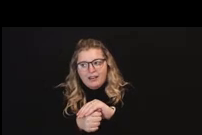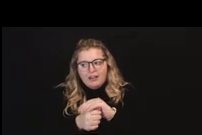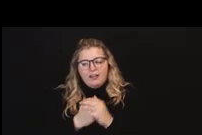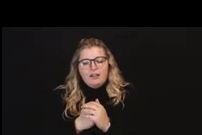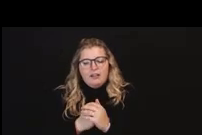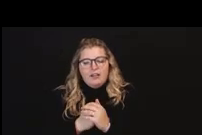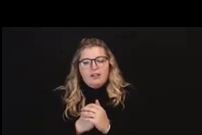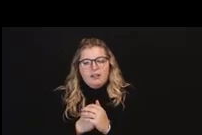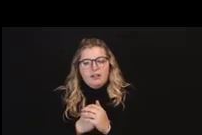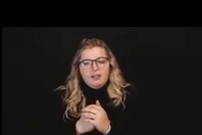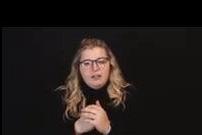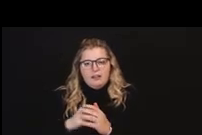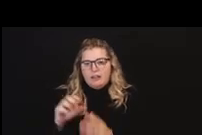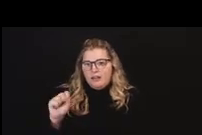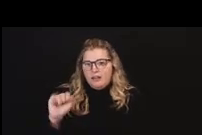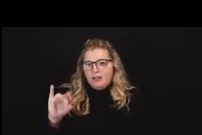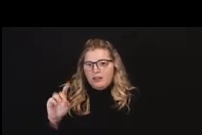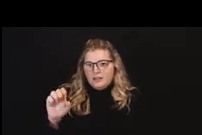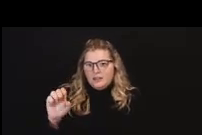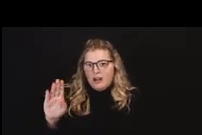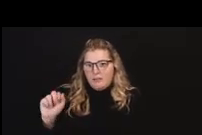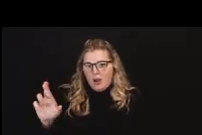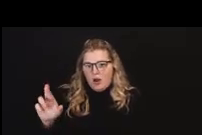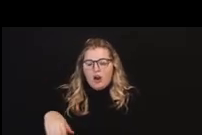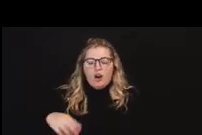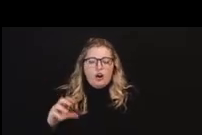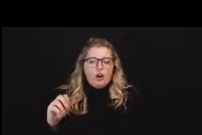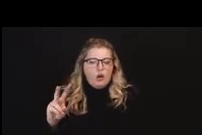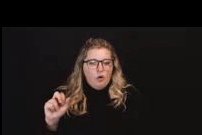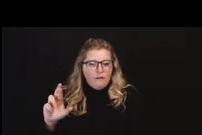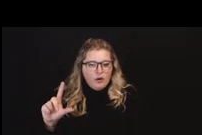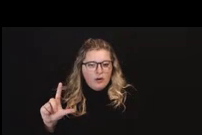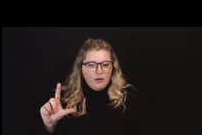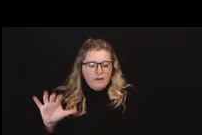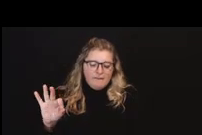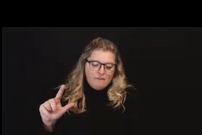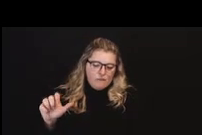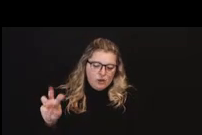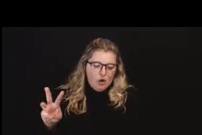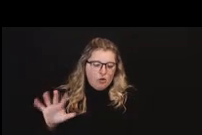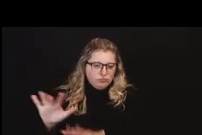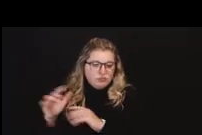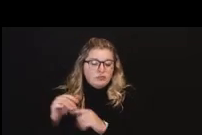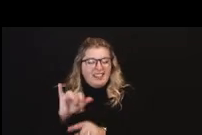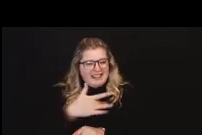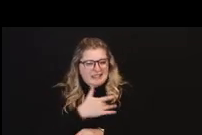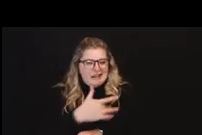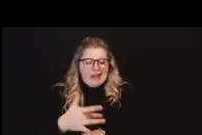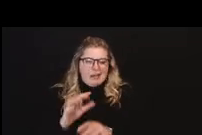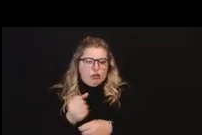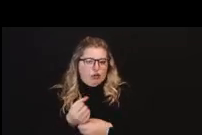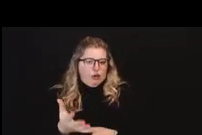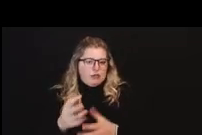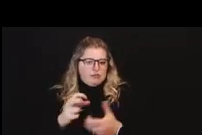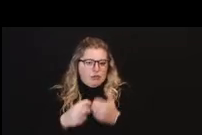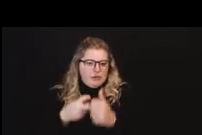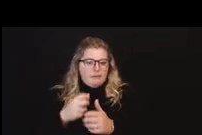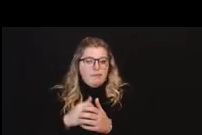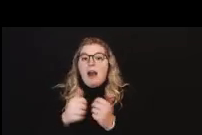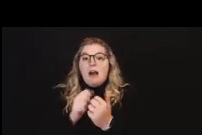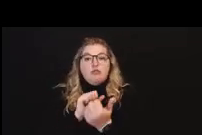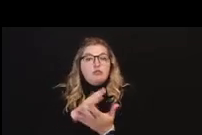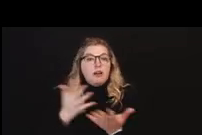example of the sidebar, depending on what your overflow is for that content. But that's usually the cause. Often, a way that you can address